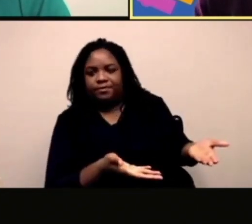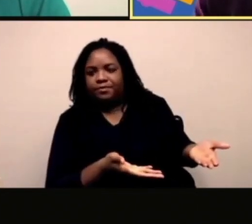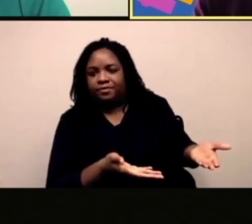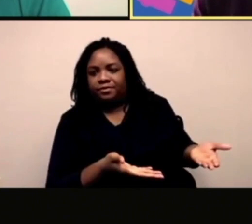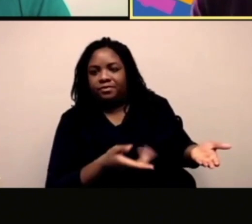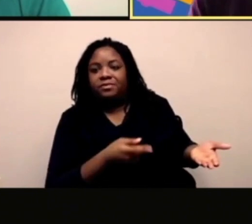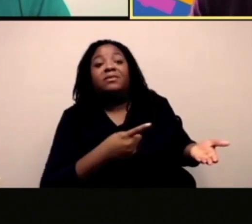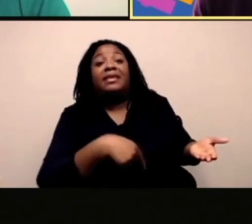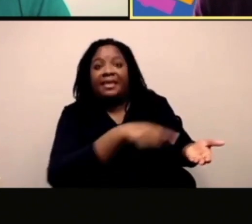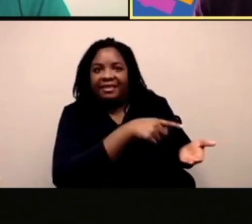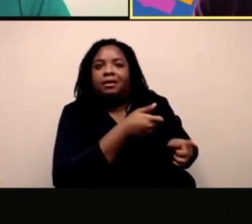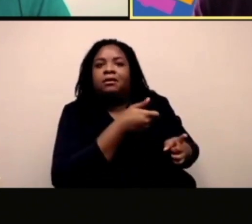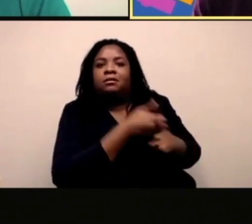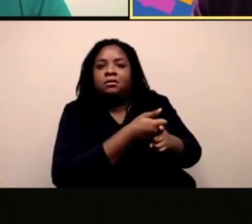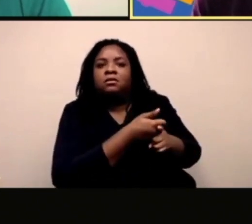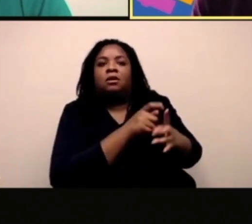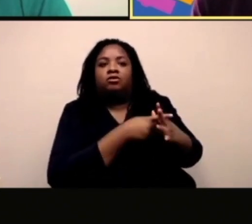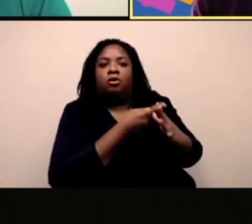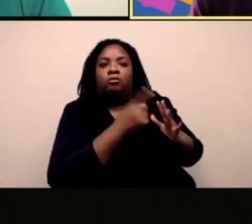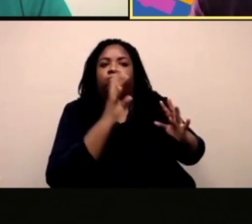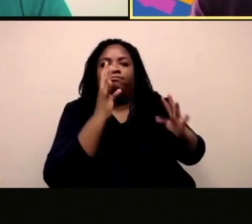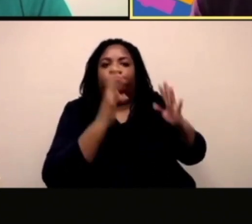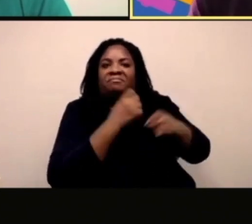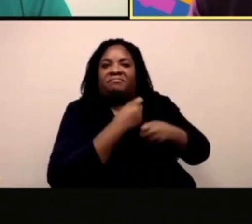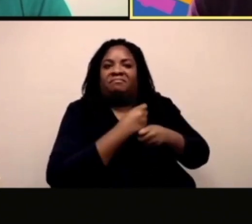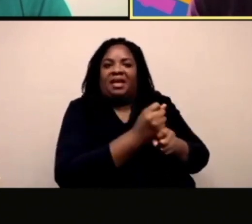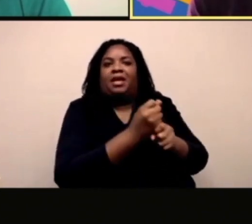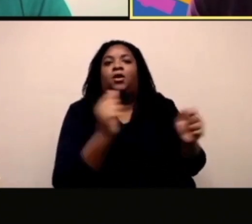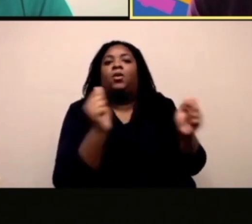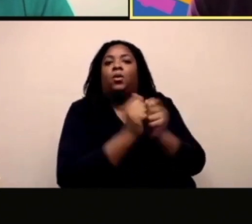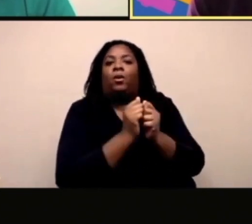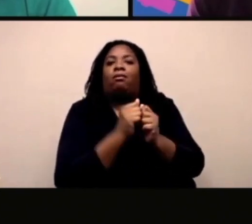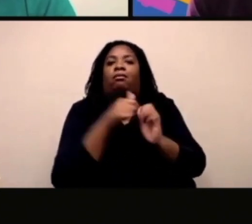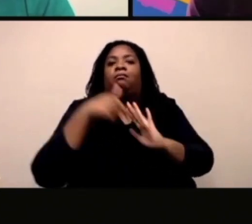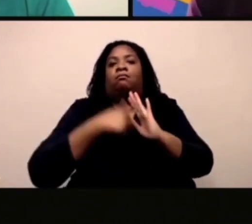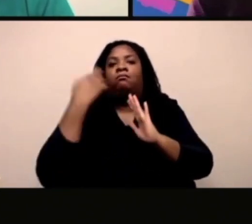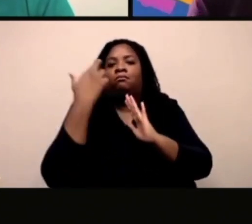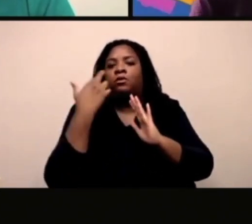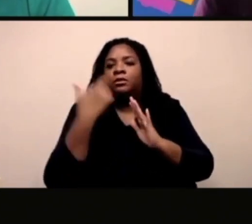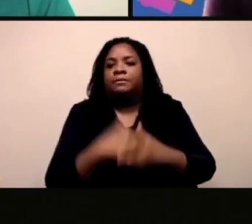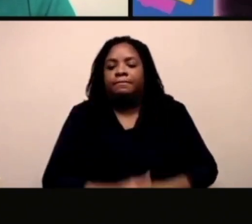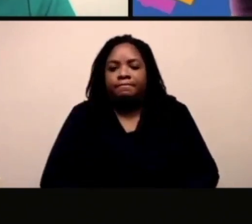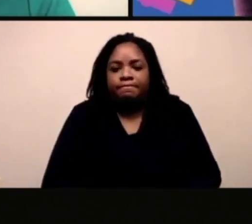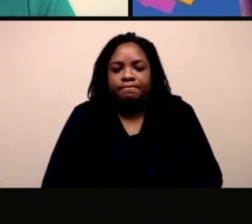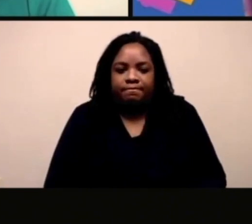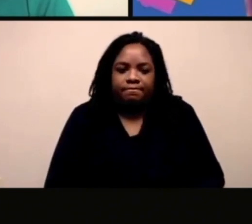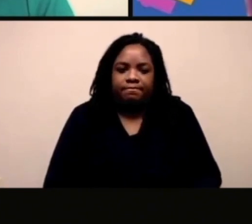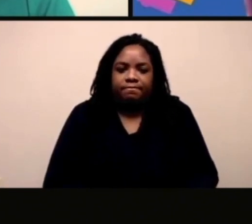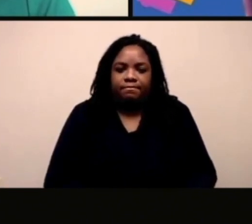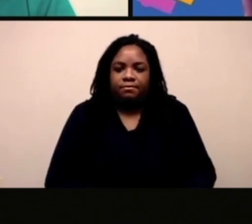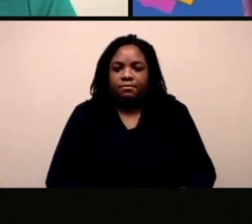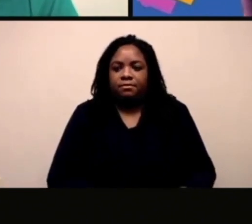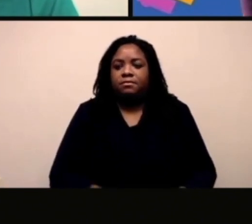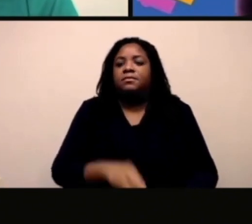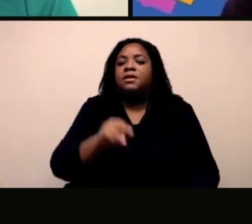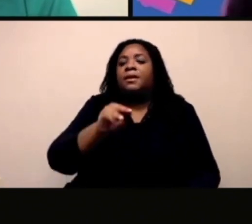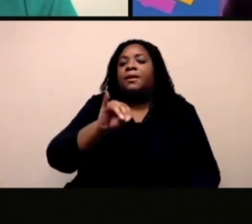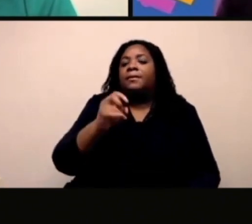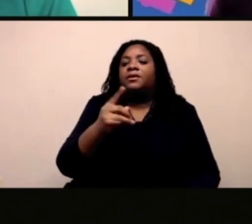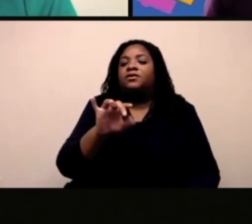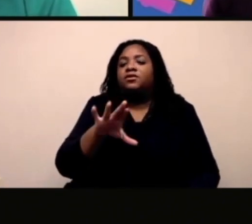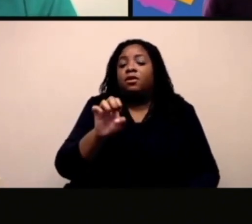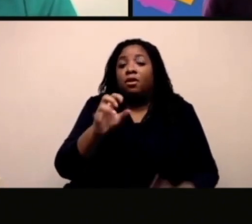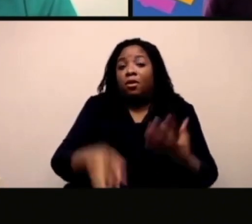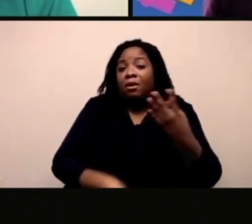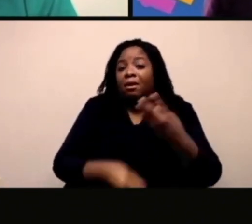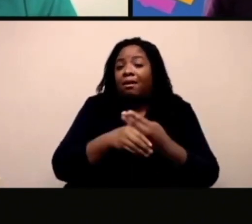start creating with a cause. Absolutely. Thank you very much. Michelle, do you want to add to that that